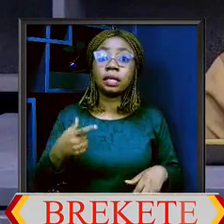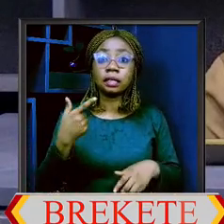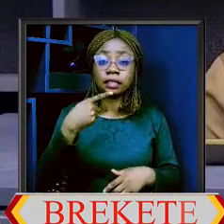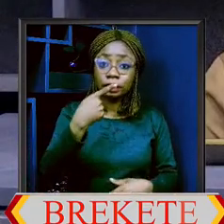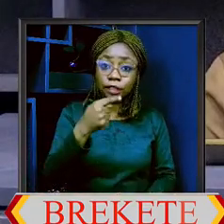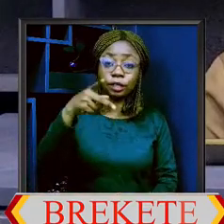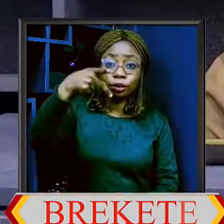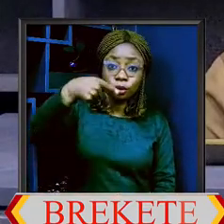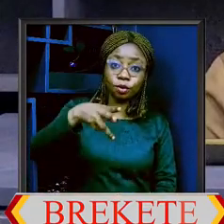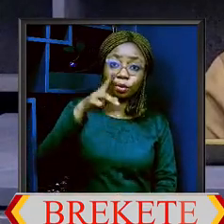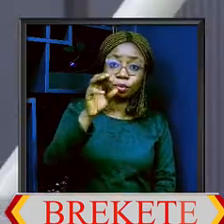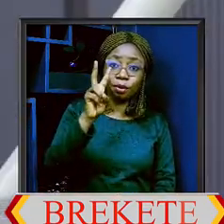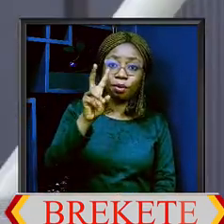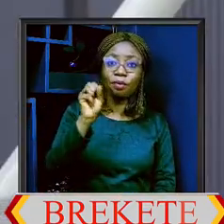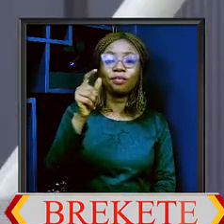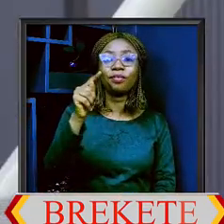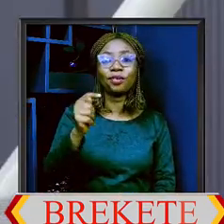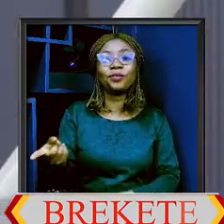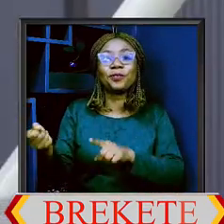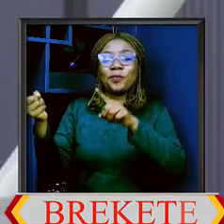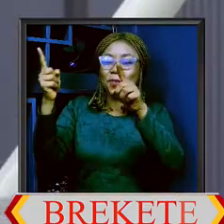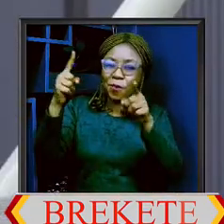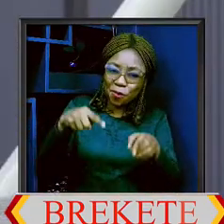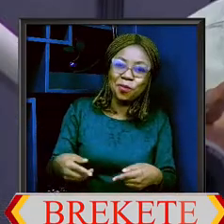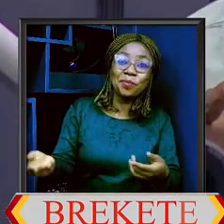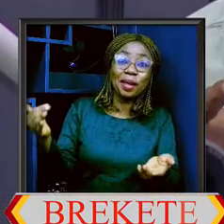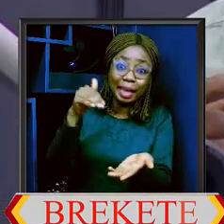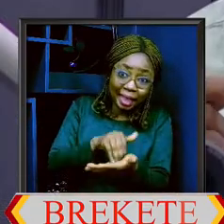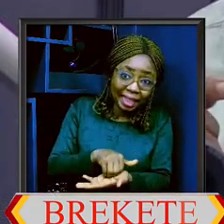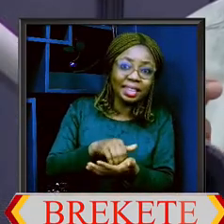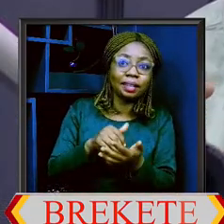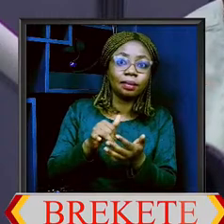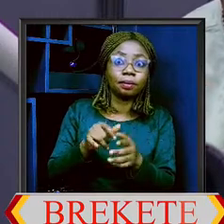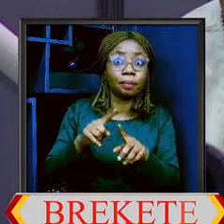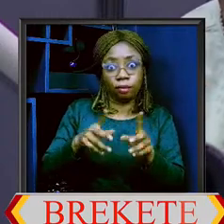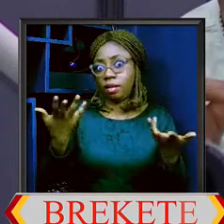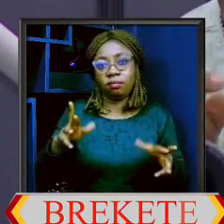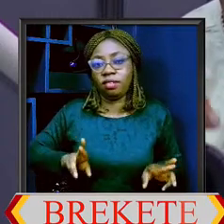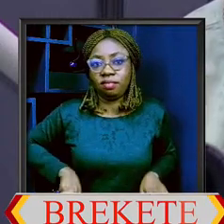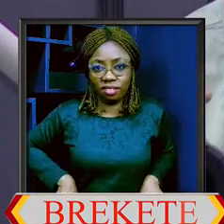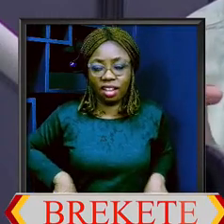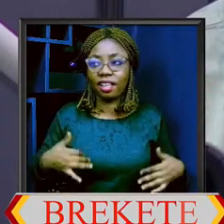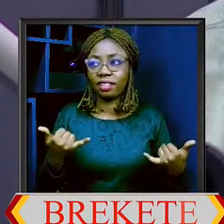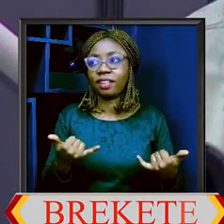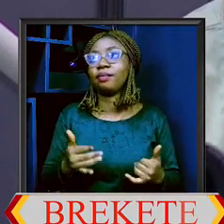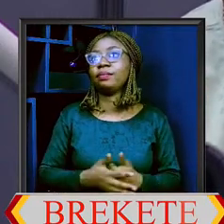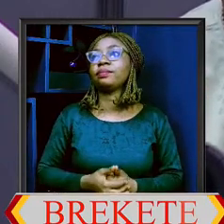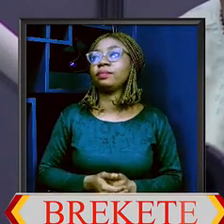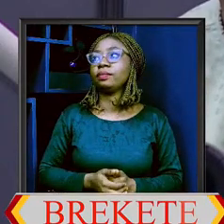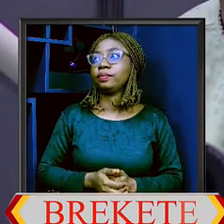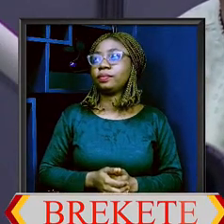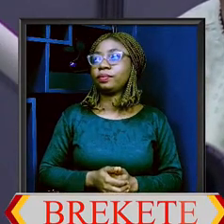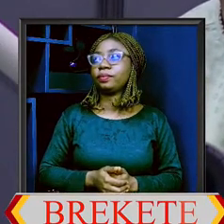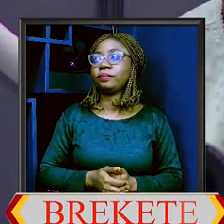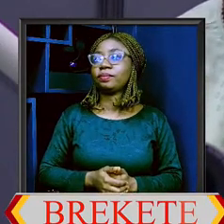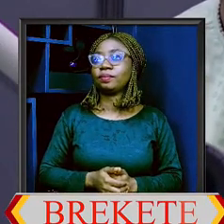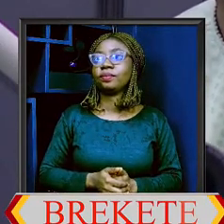again because that that one has been reti retired too okay oh sorry